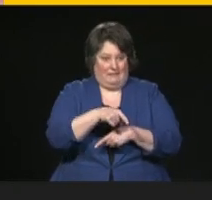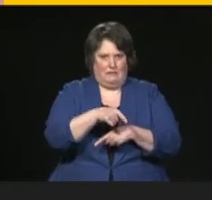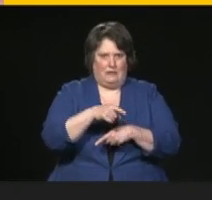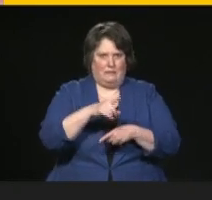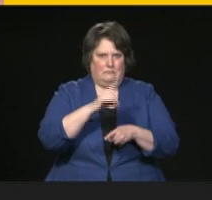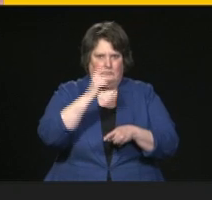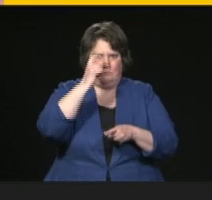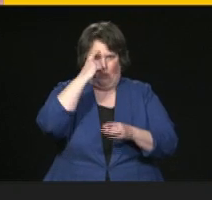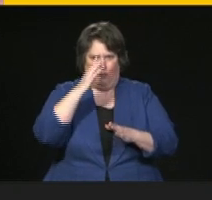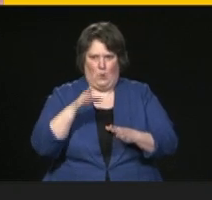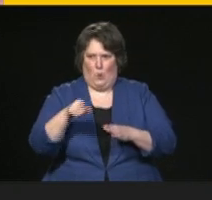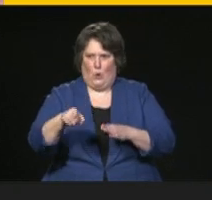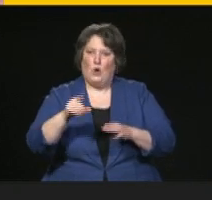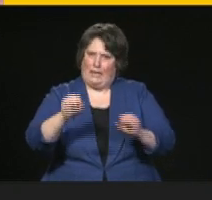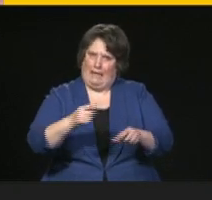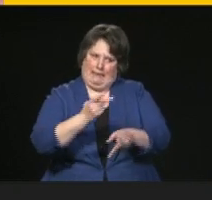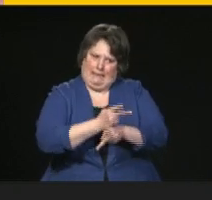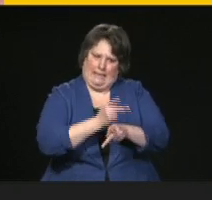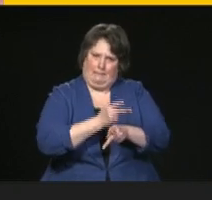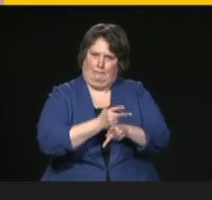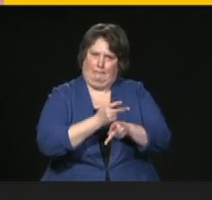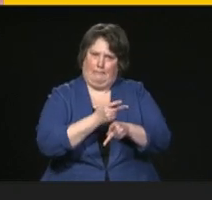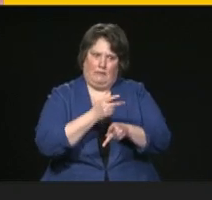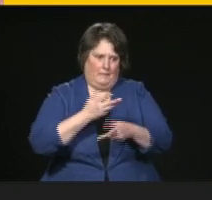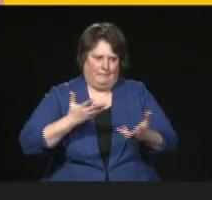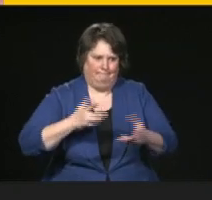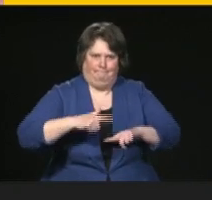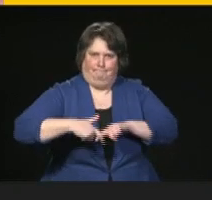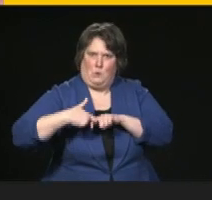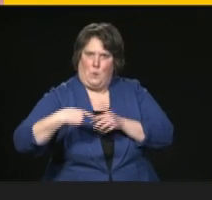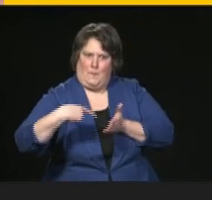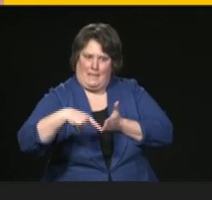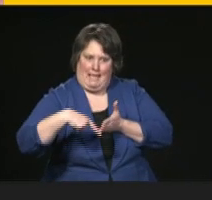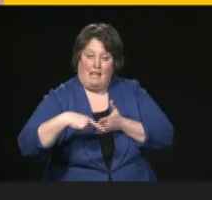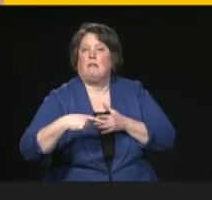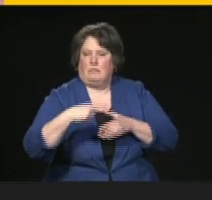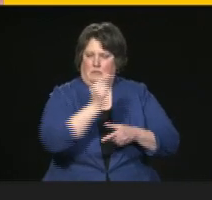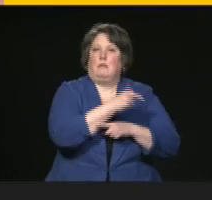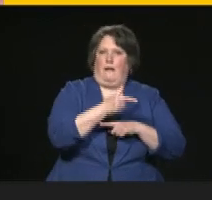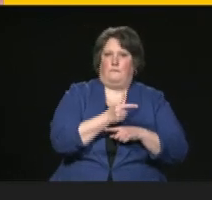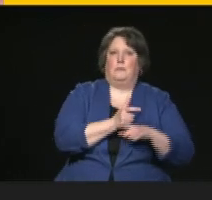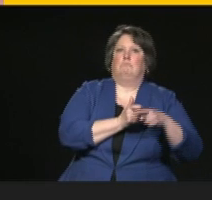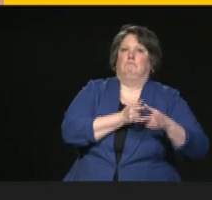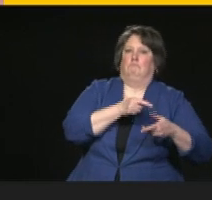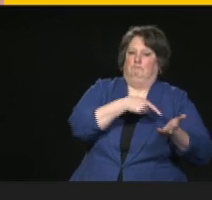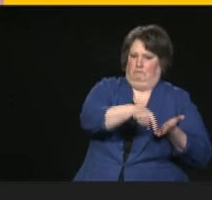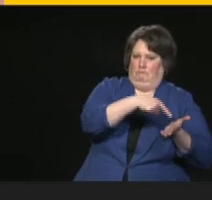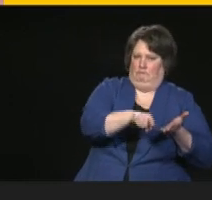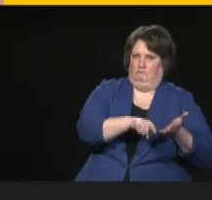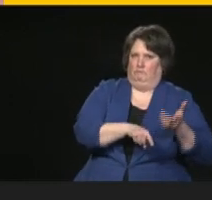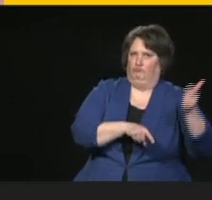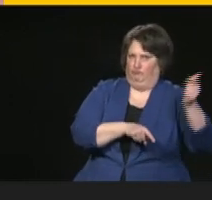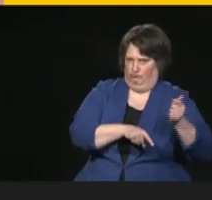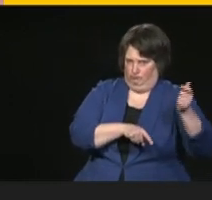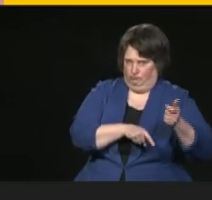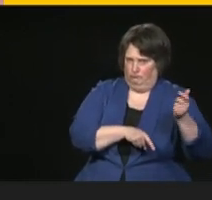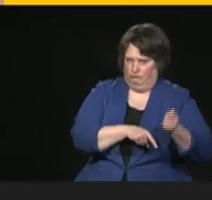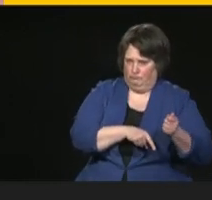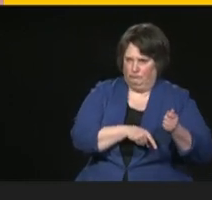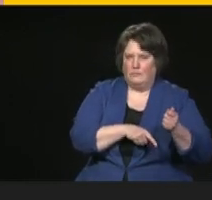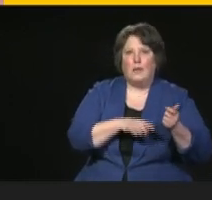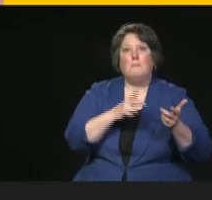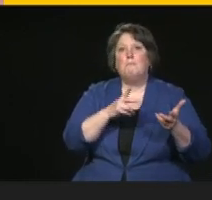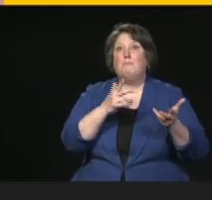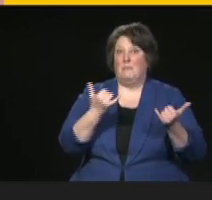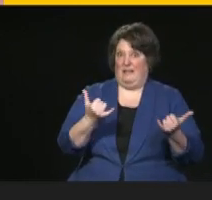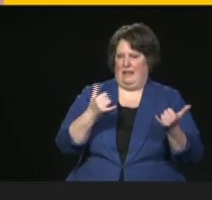because workers are very anxious right now. But we also have to look to the future for companies when they want to